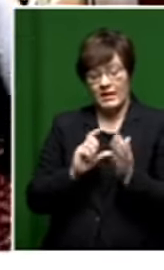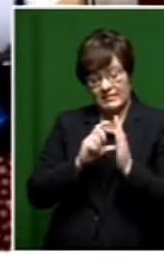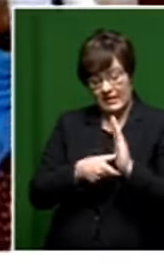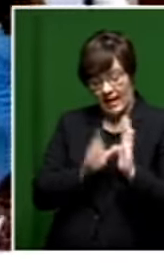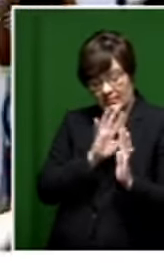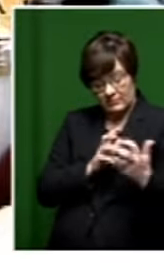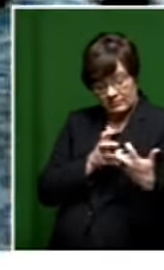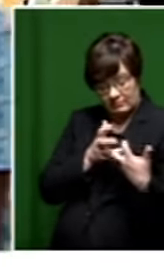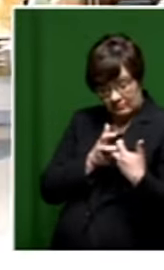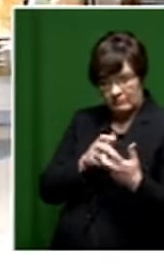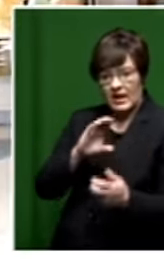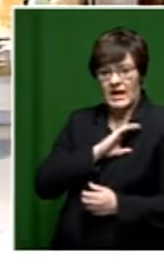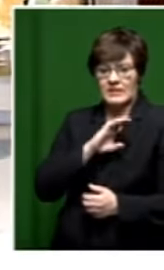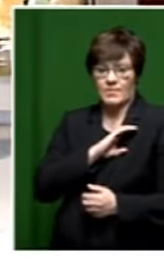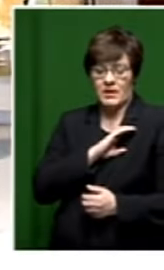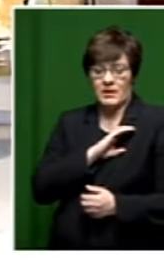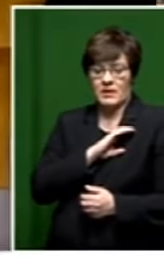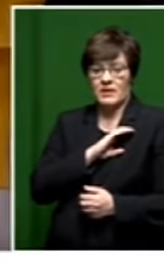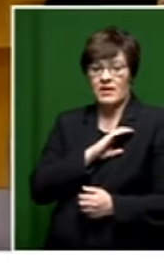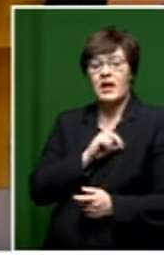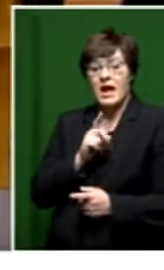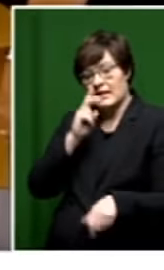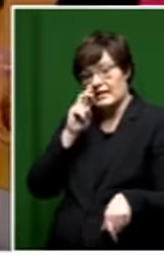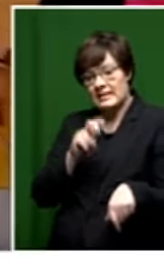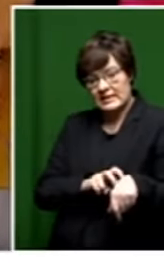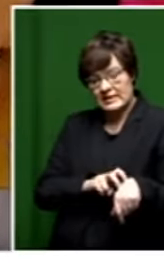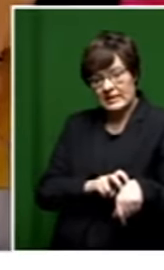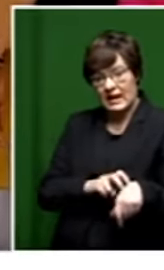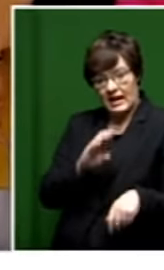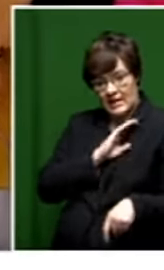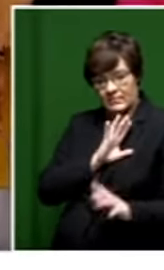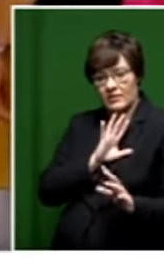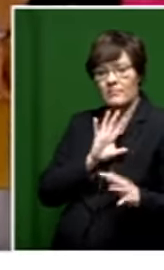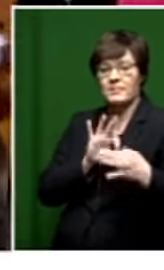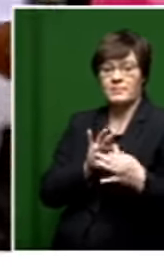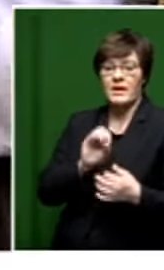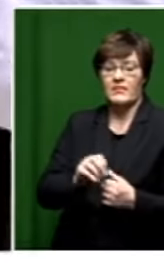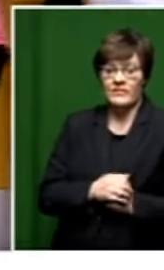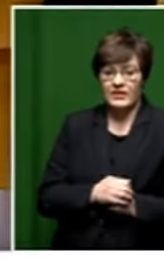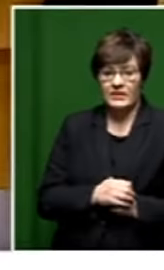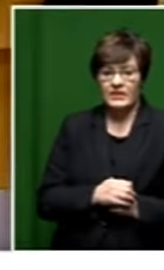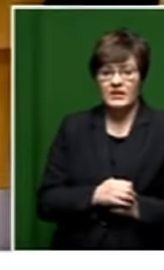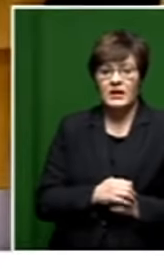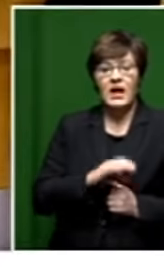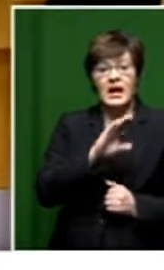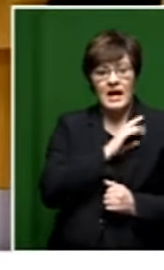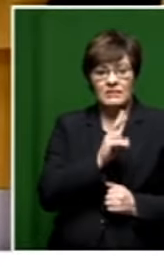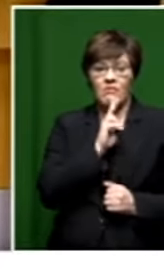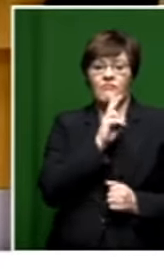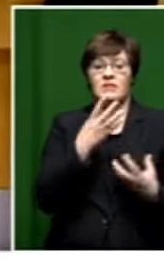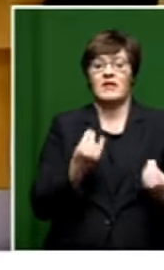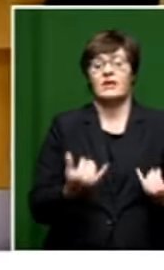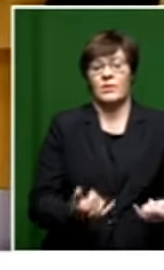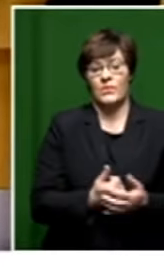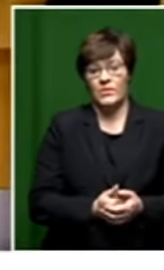it's suited for the customer and it does meet the needs of the customer. But also that customers now have a voice.